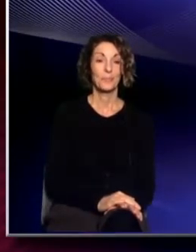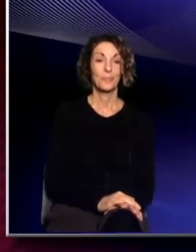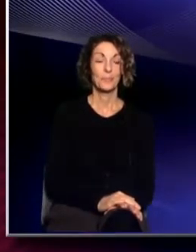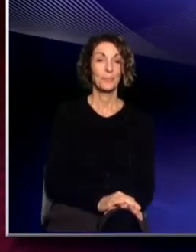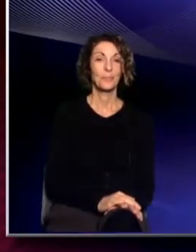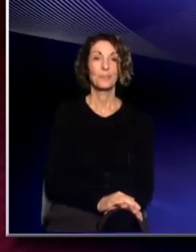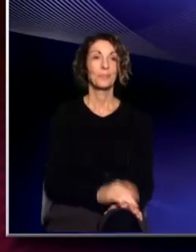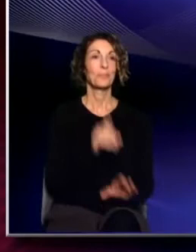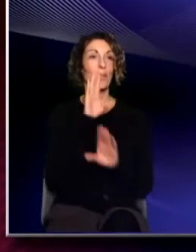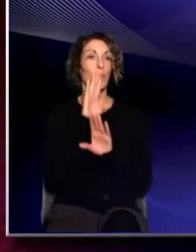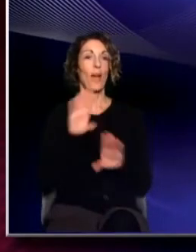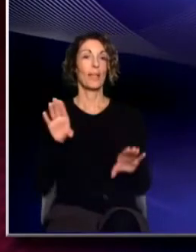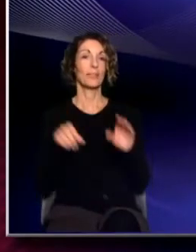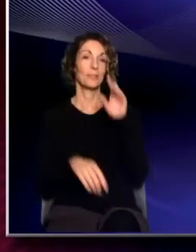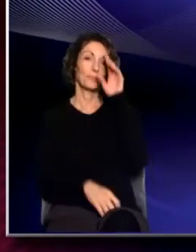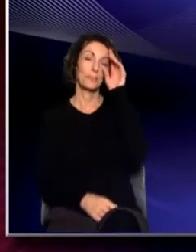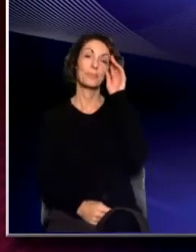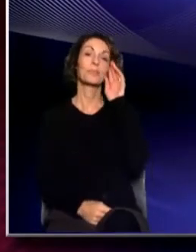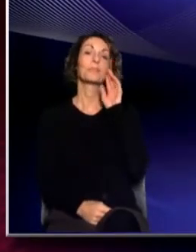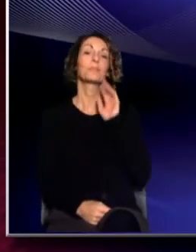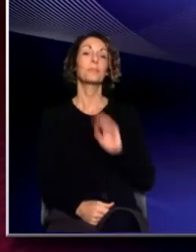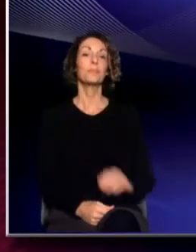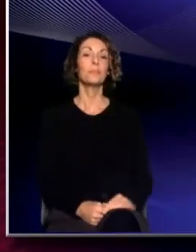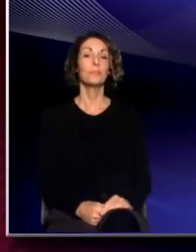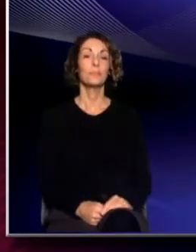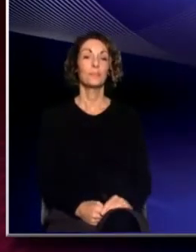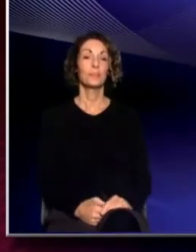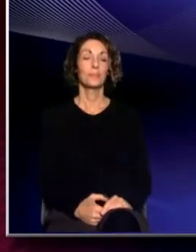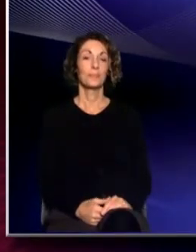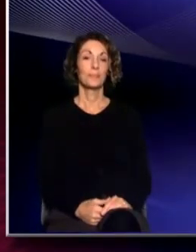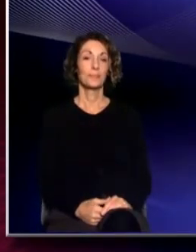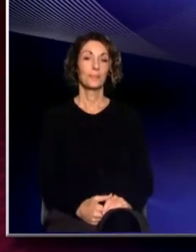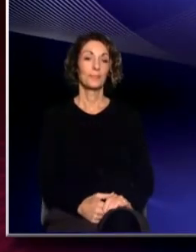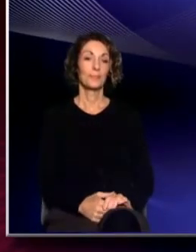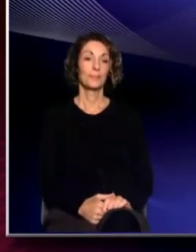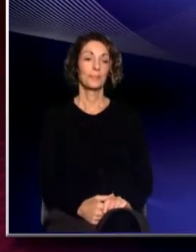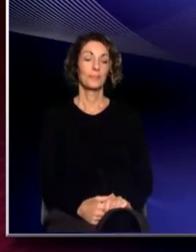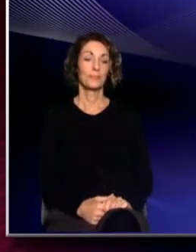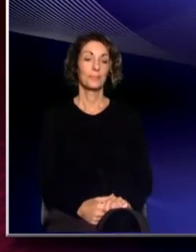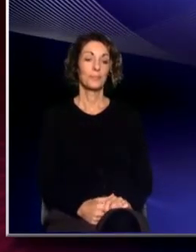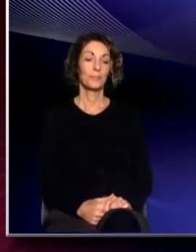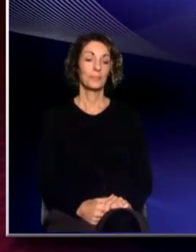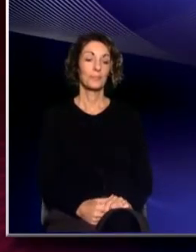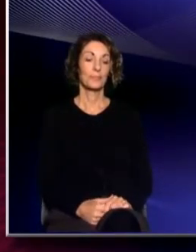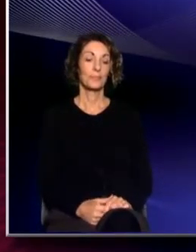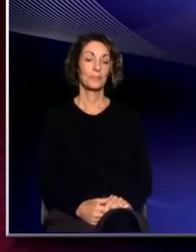Do you have Diane? Oh, we should have Mike. Okay.